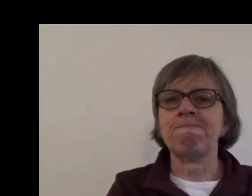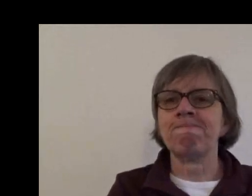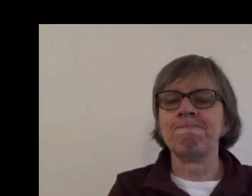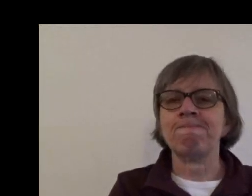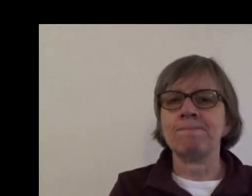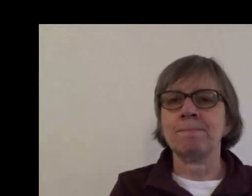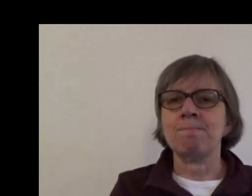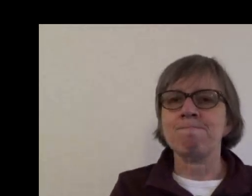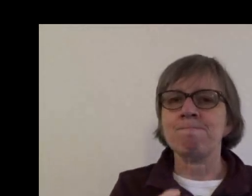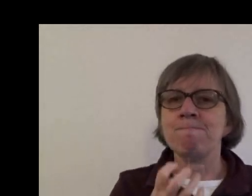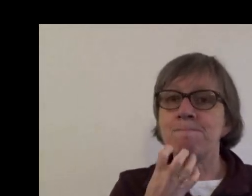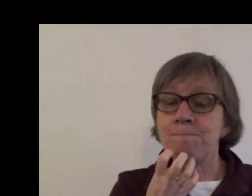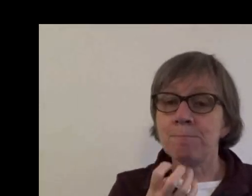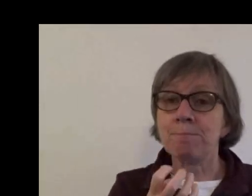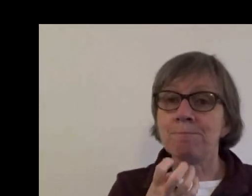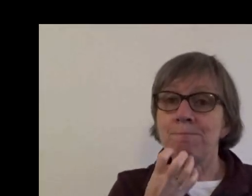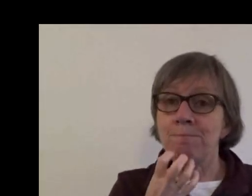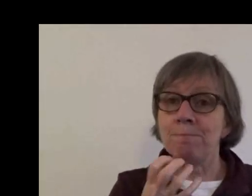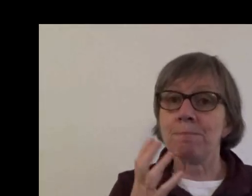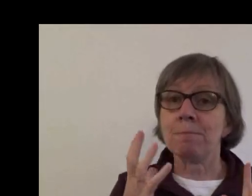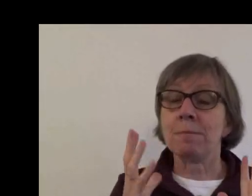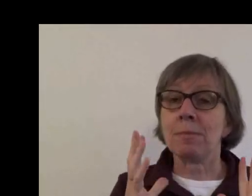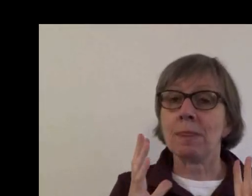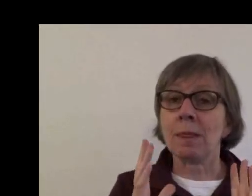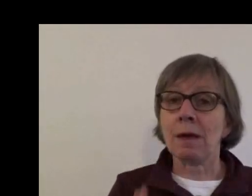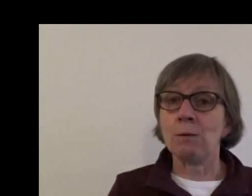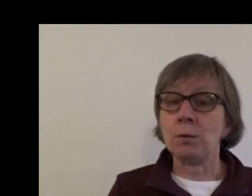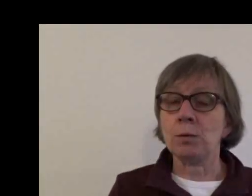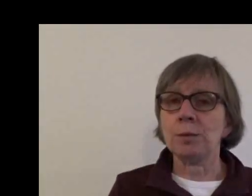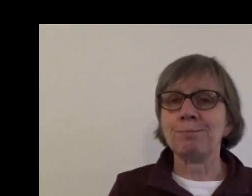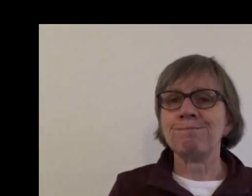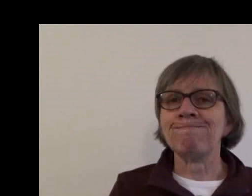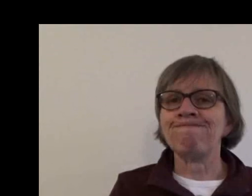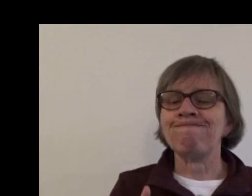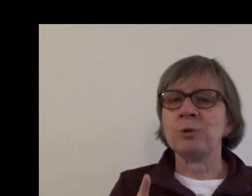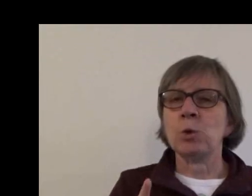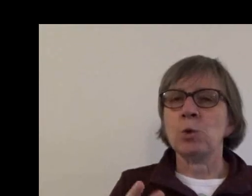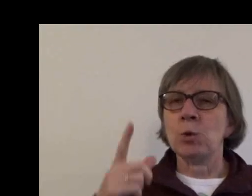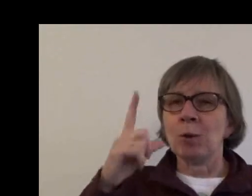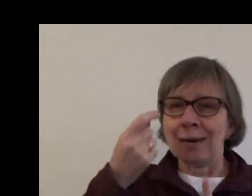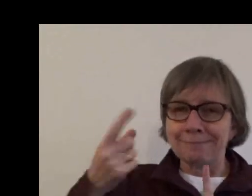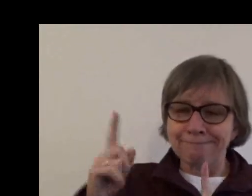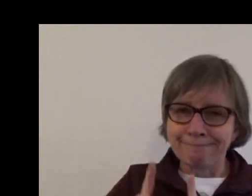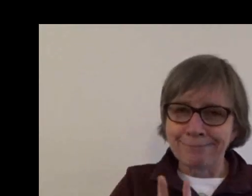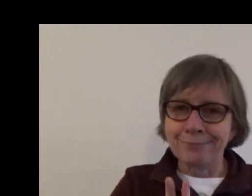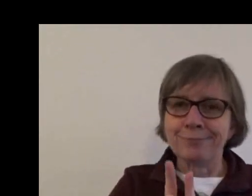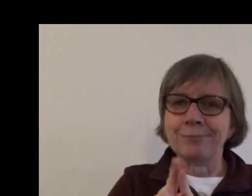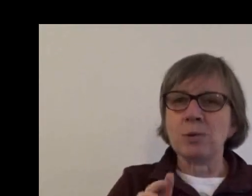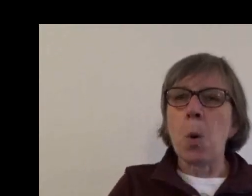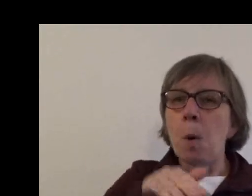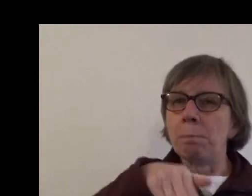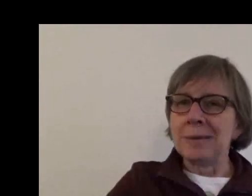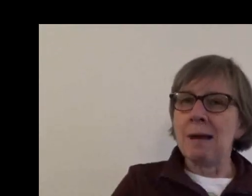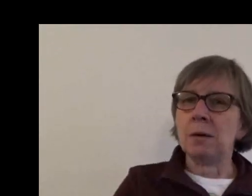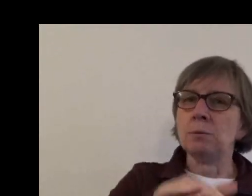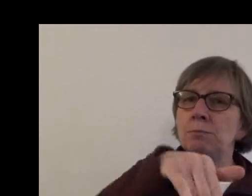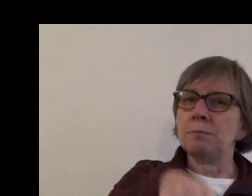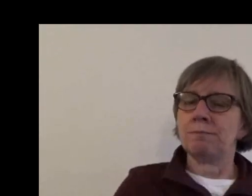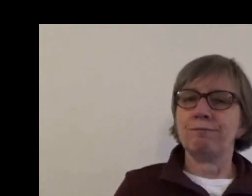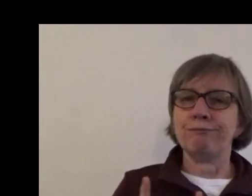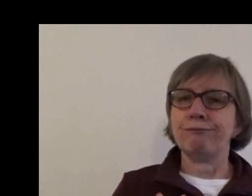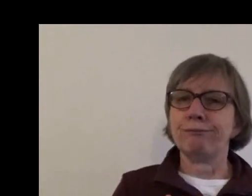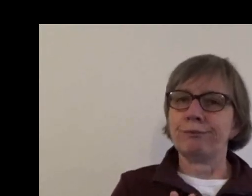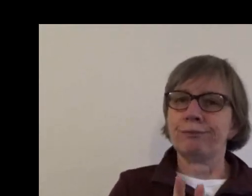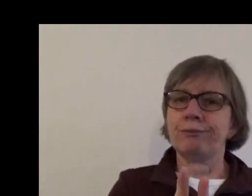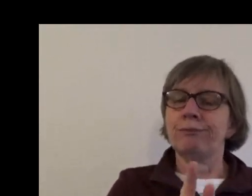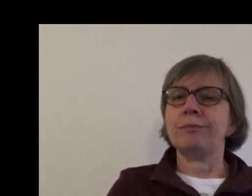you, and we know that it's something that you can bring us through, because you don't change. You are the same yesterday, today,